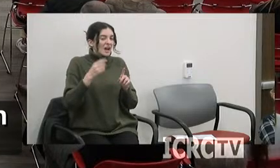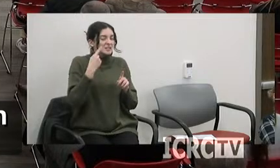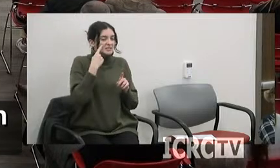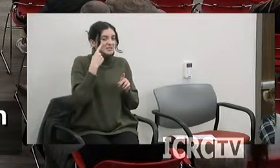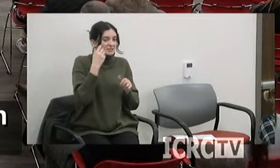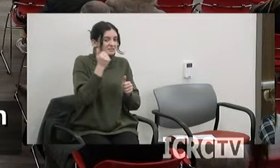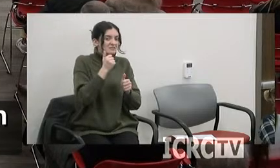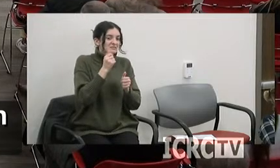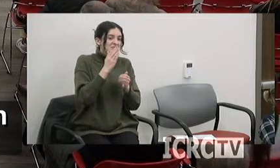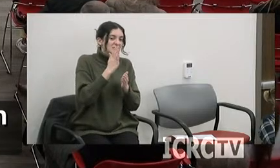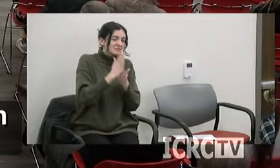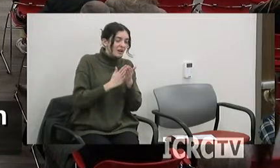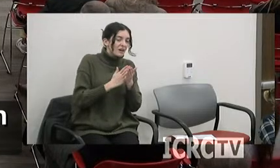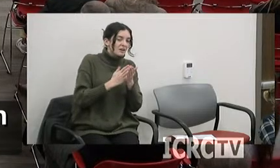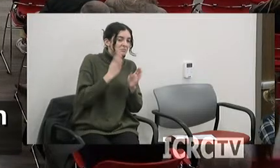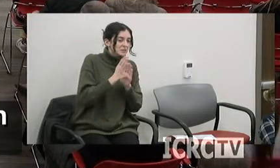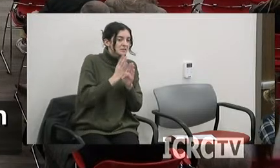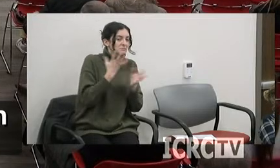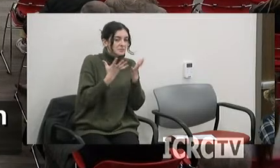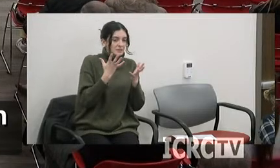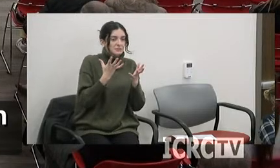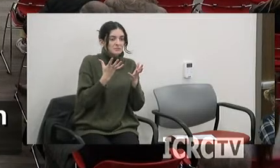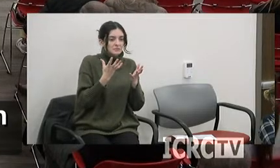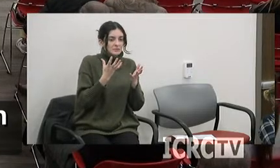Right. Yep.